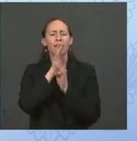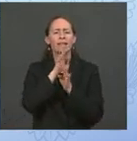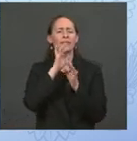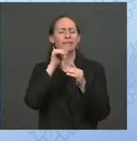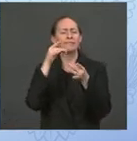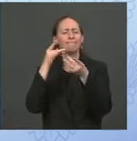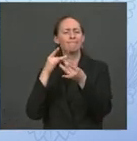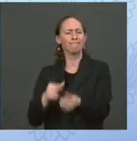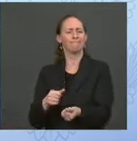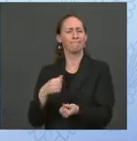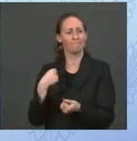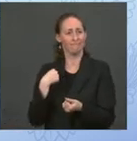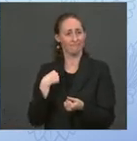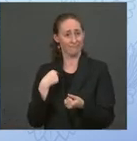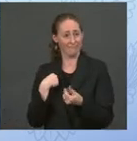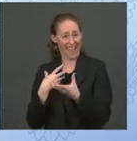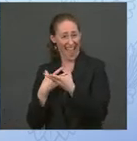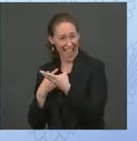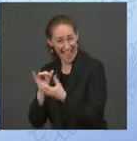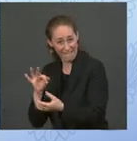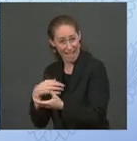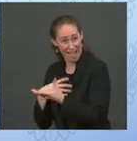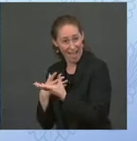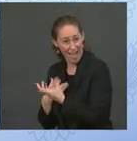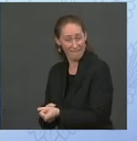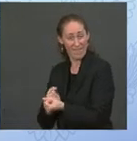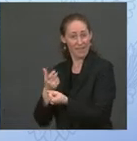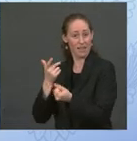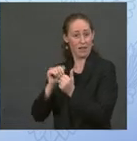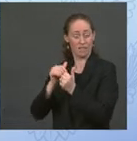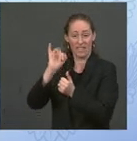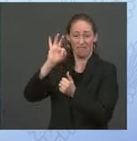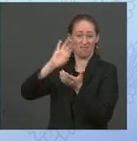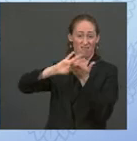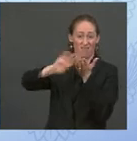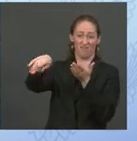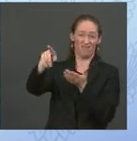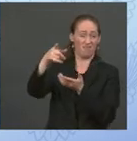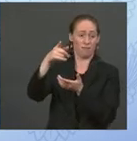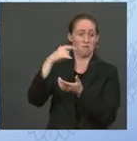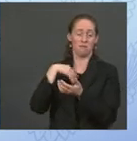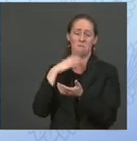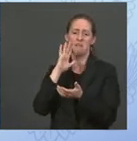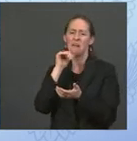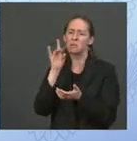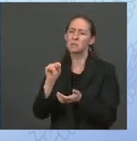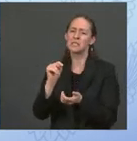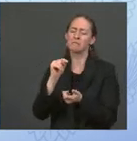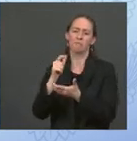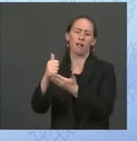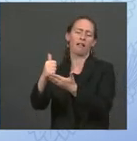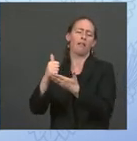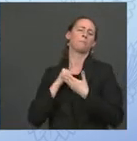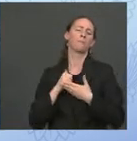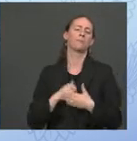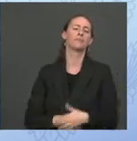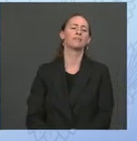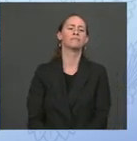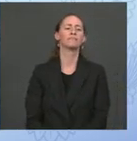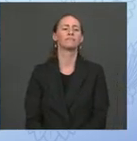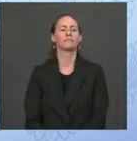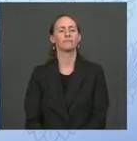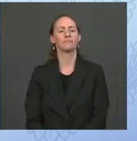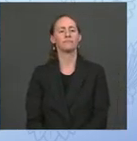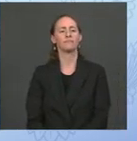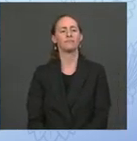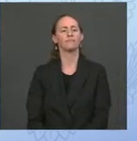confident I would have never done it were not for Dr. Ingersoll. I'm sure there are people of each of you can look